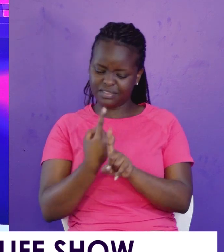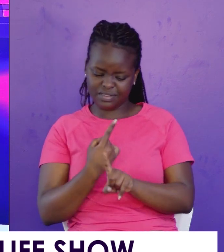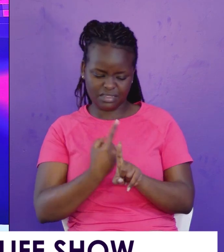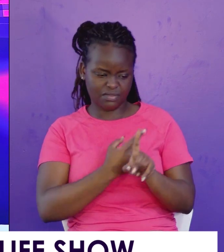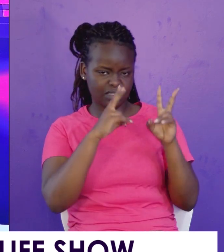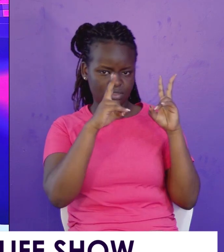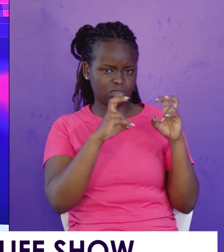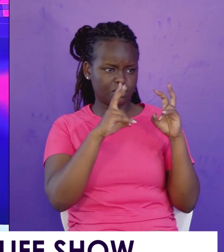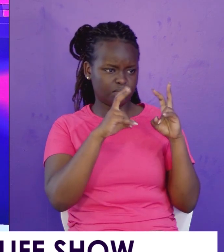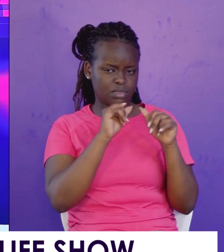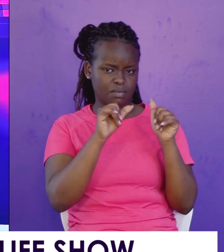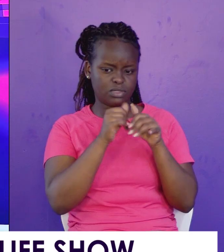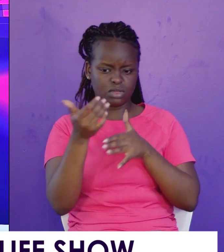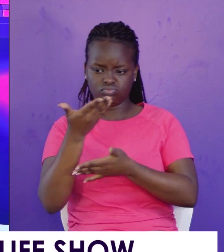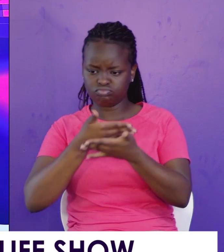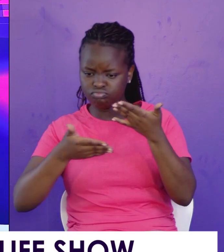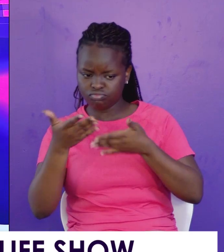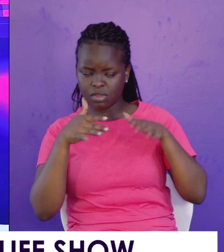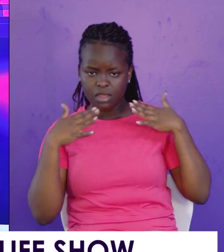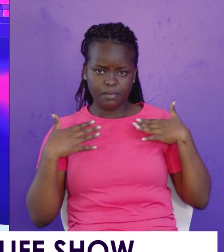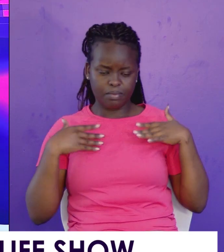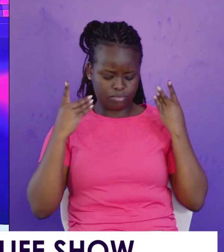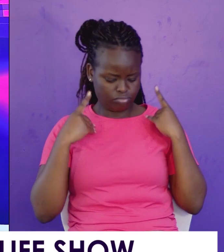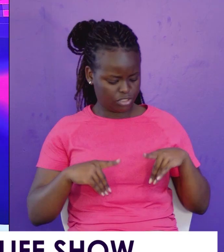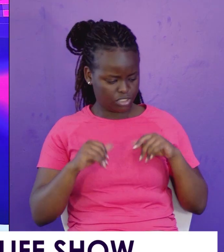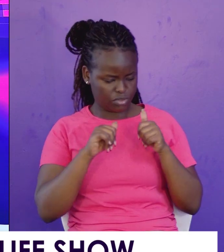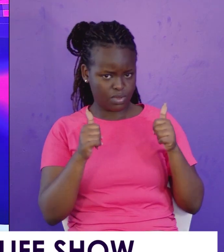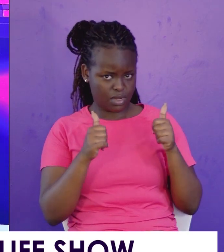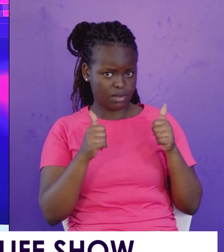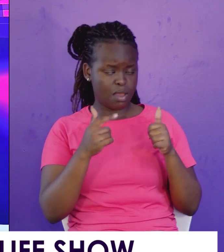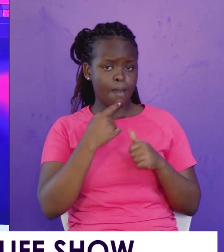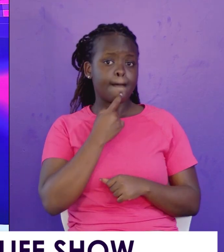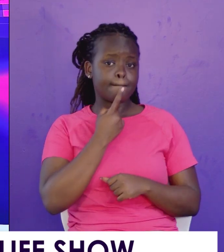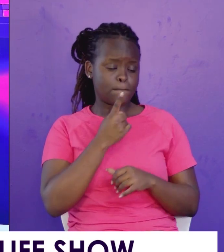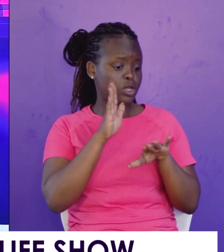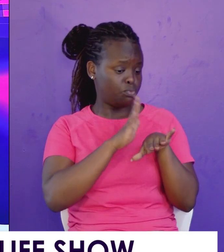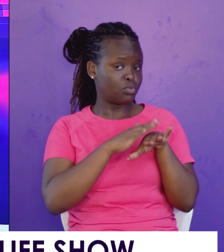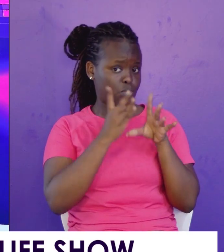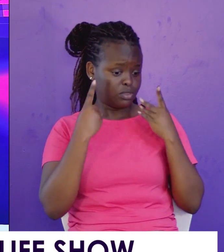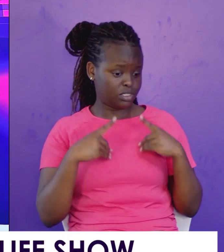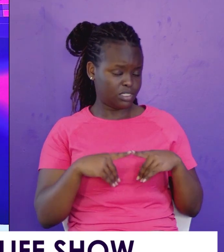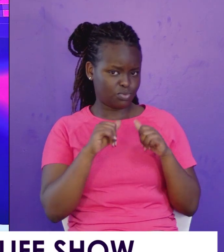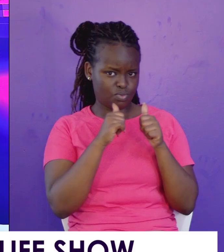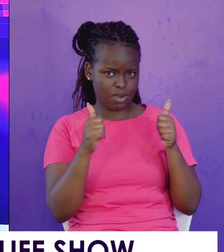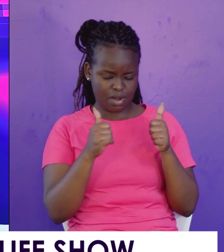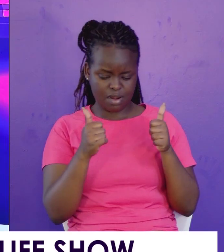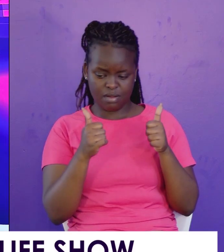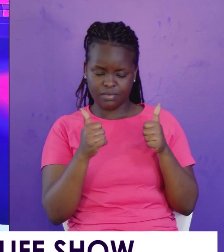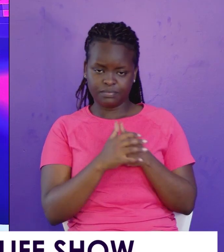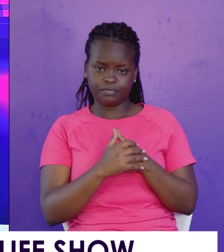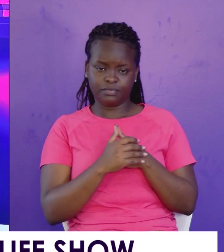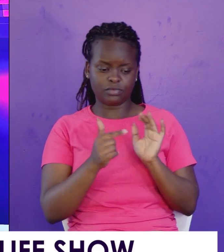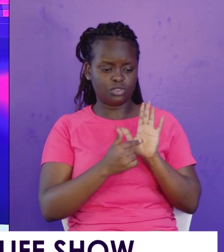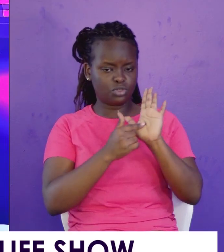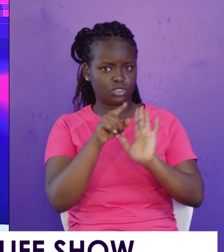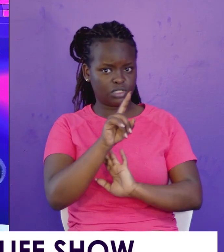to engage with people, you learn how to dress well. Moi was a very good dresser. Okay. You learn how to present yourself well.